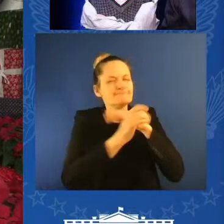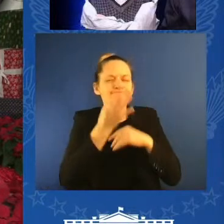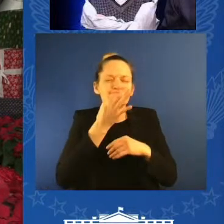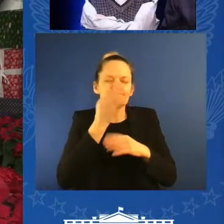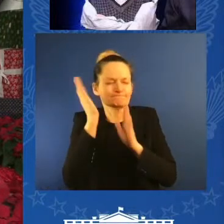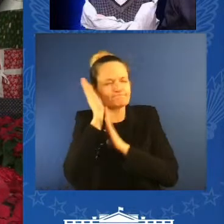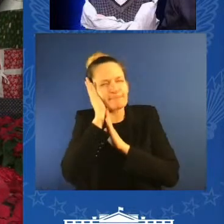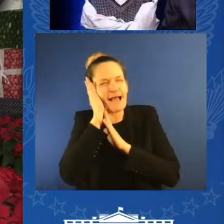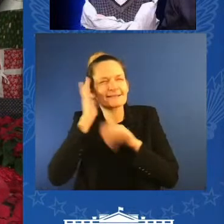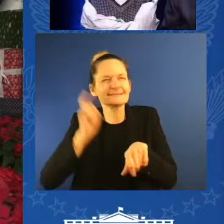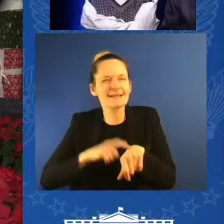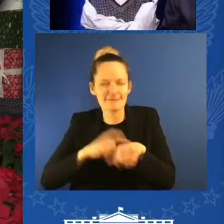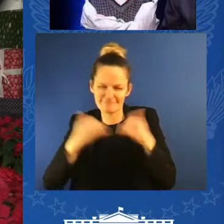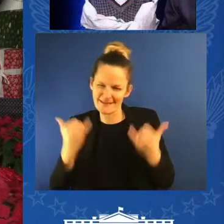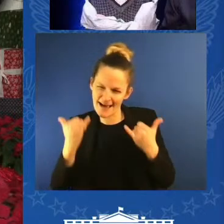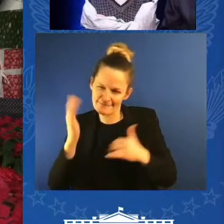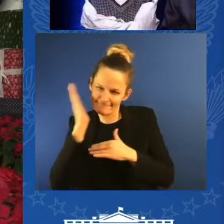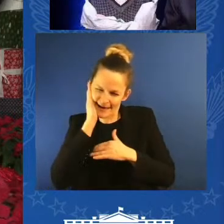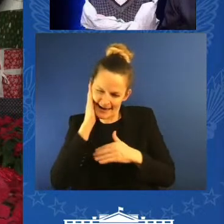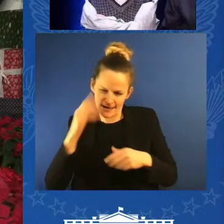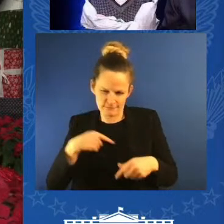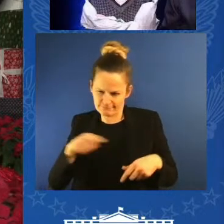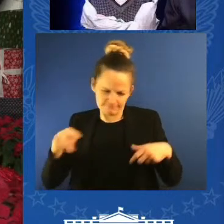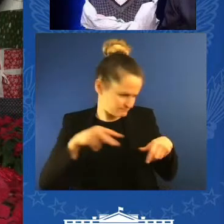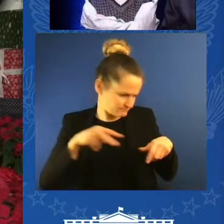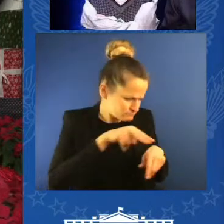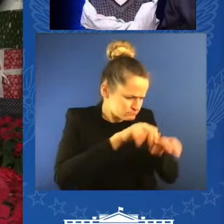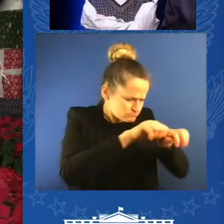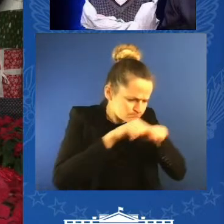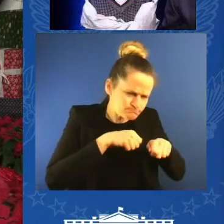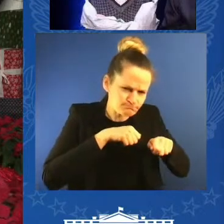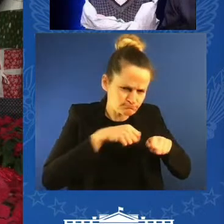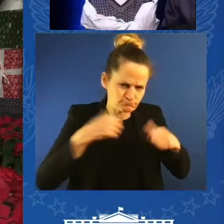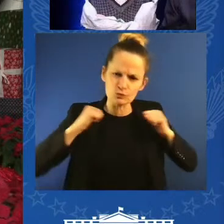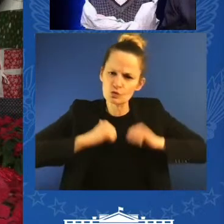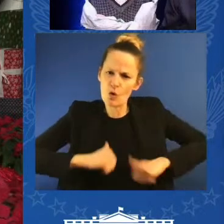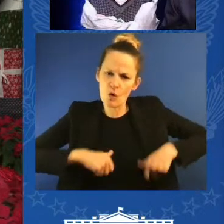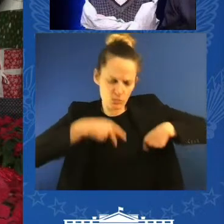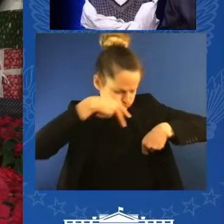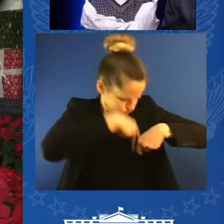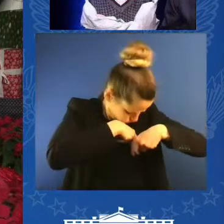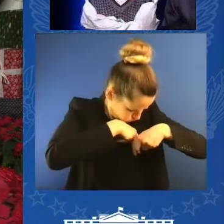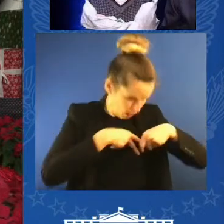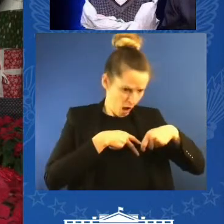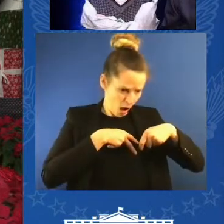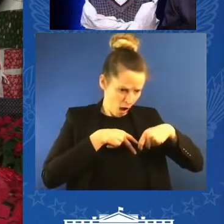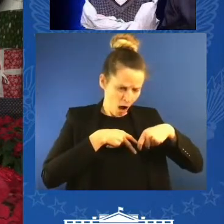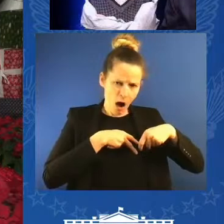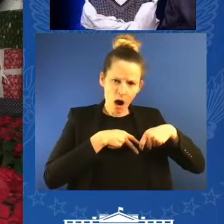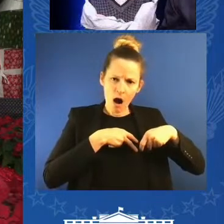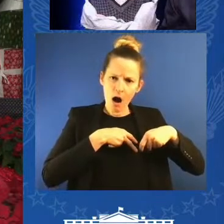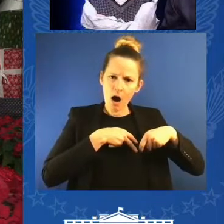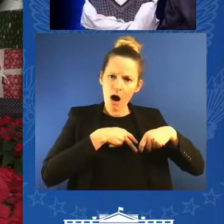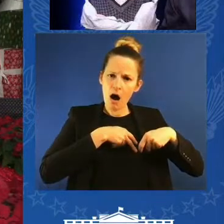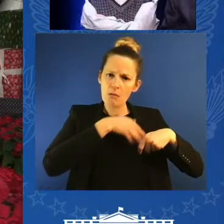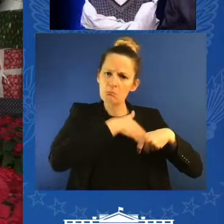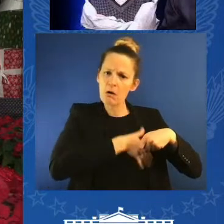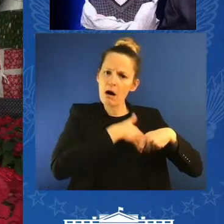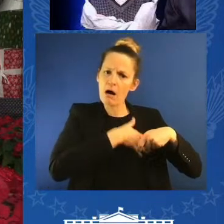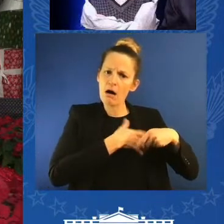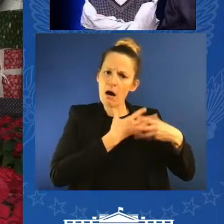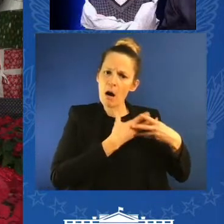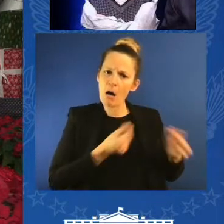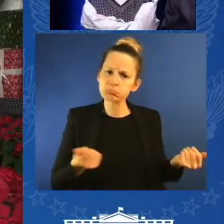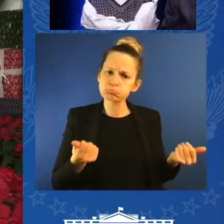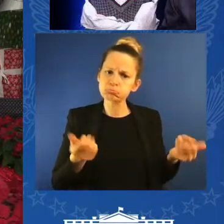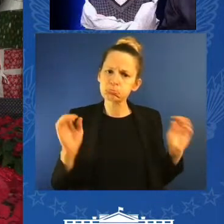empty. The snowball wasn't there, and he felt very sad. Happy